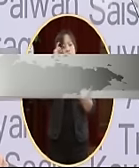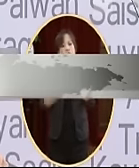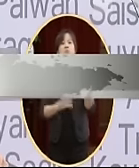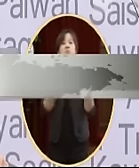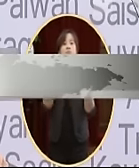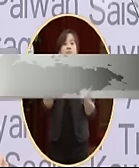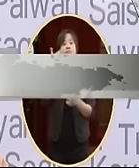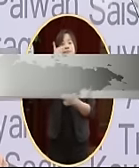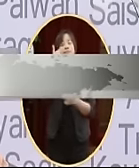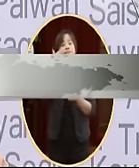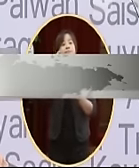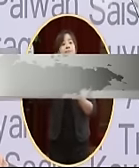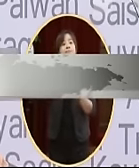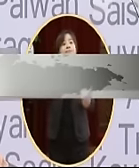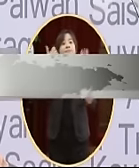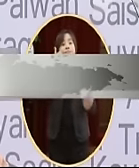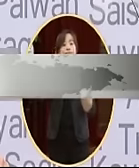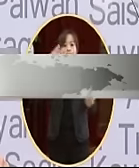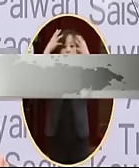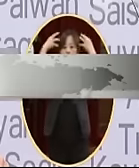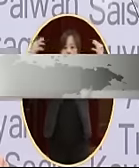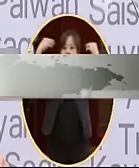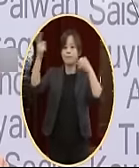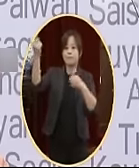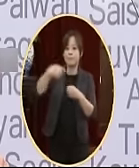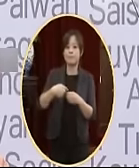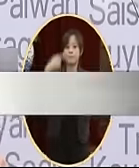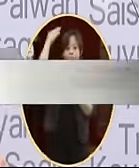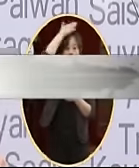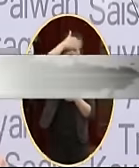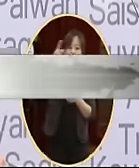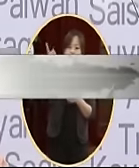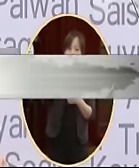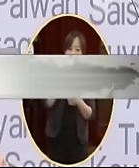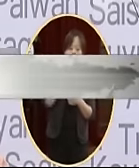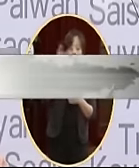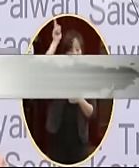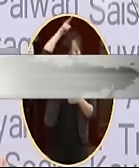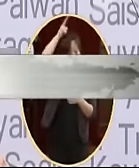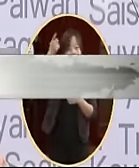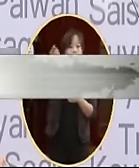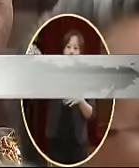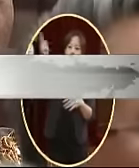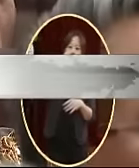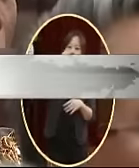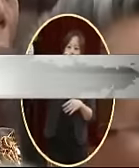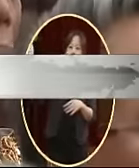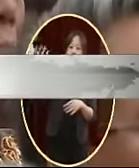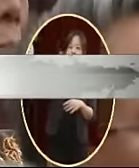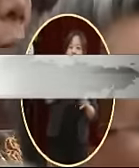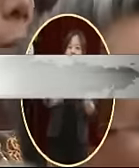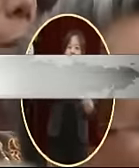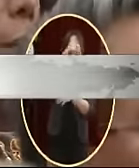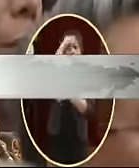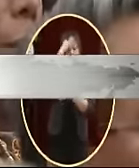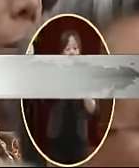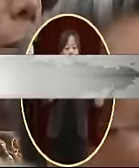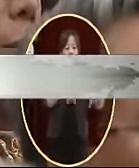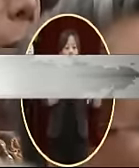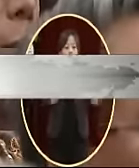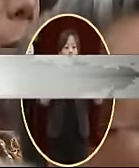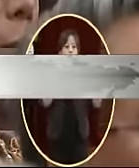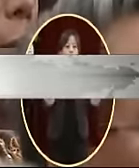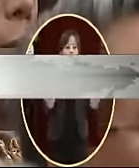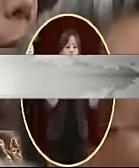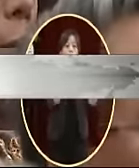the perspective of the more powerful groups. For this, I offer my apology to the indigenous peoples of Taiwan on behalf of our